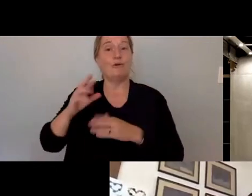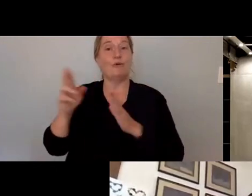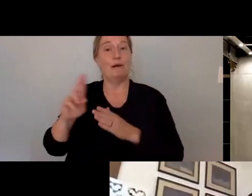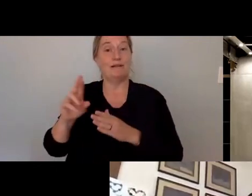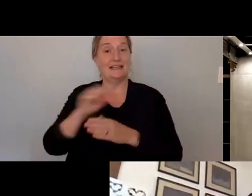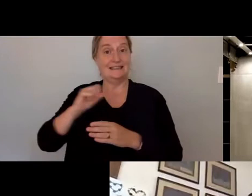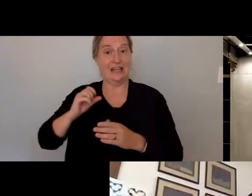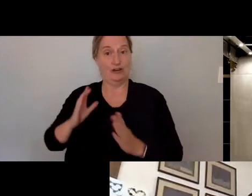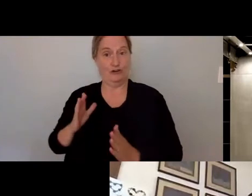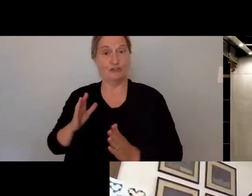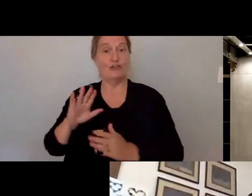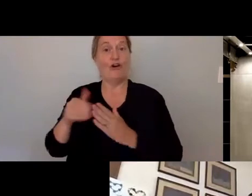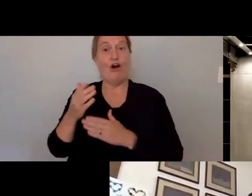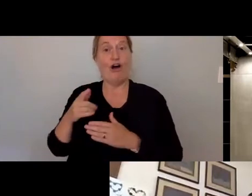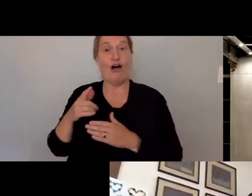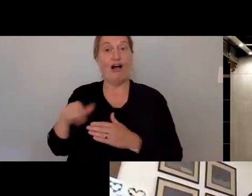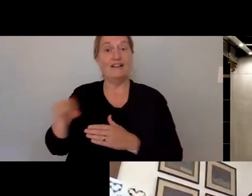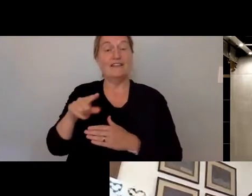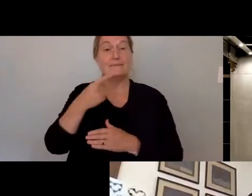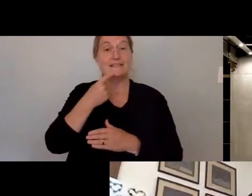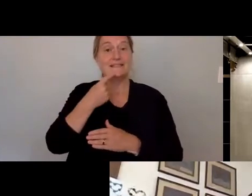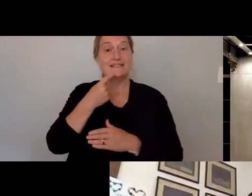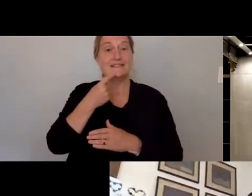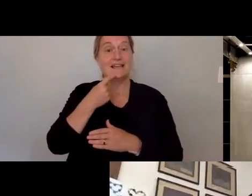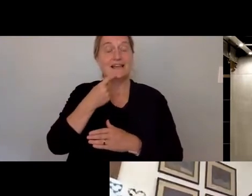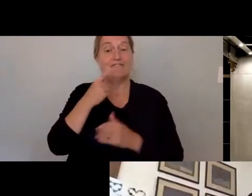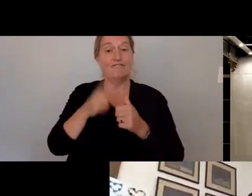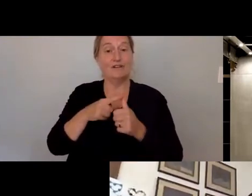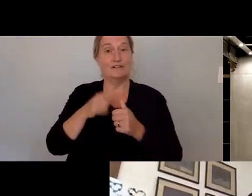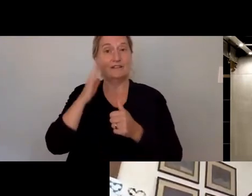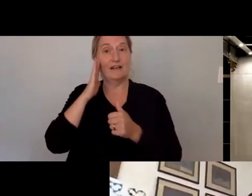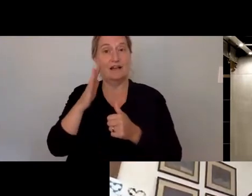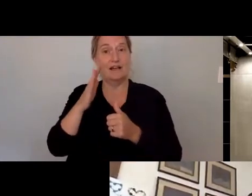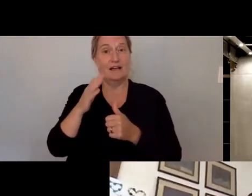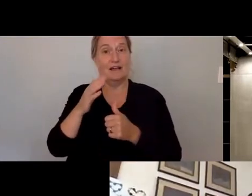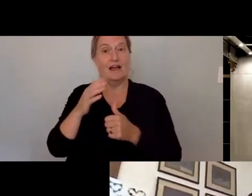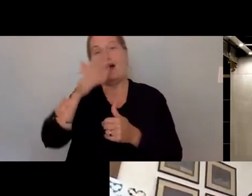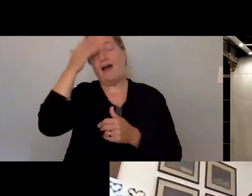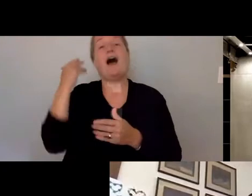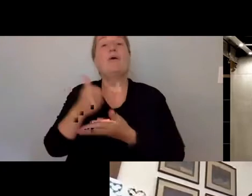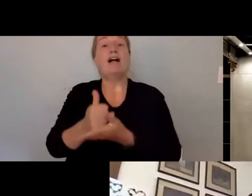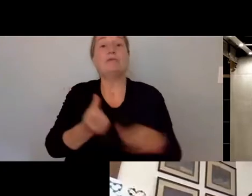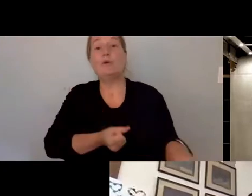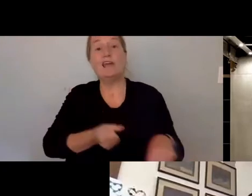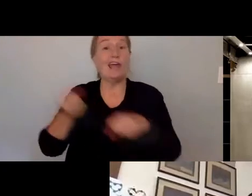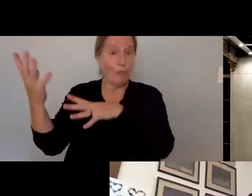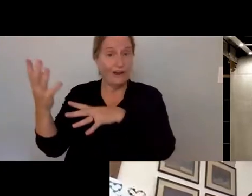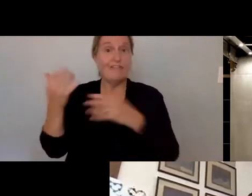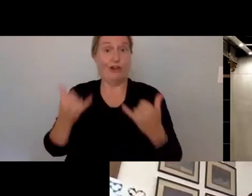said, number one, I'll help you get rid of the current president. Number two,